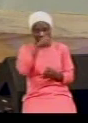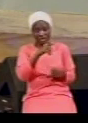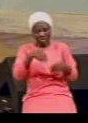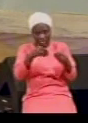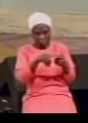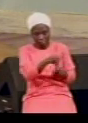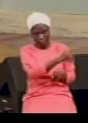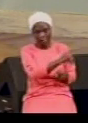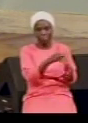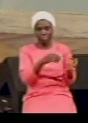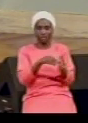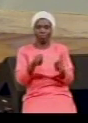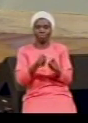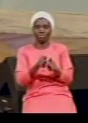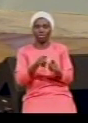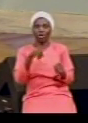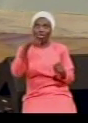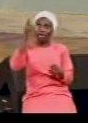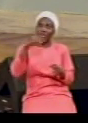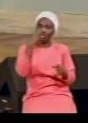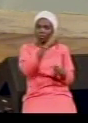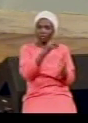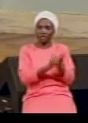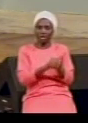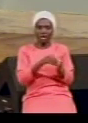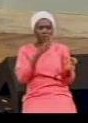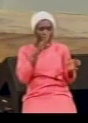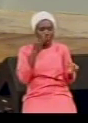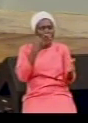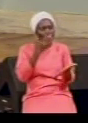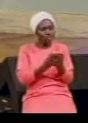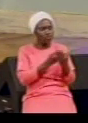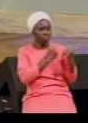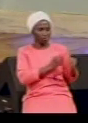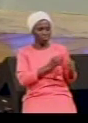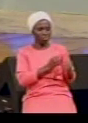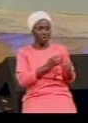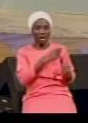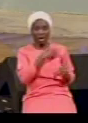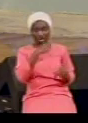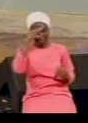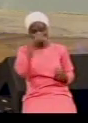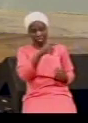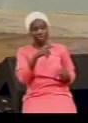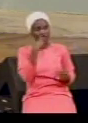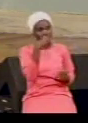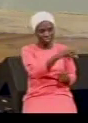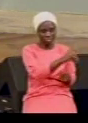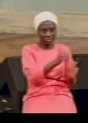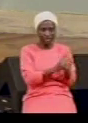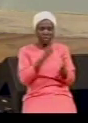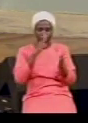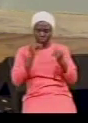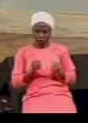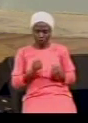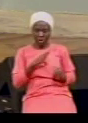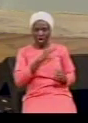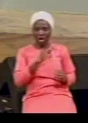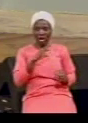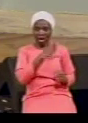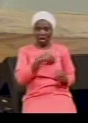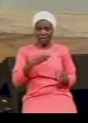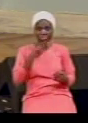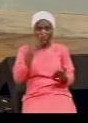told him, be strong and of a good courage, and he told them, be strong and of a good courage. You are going